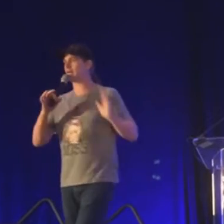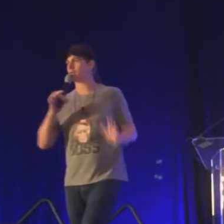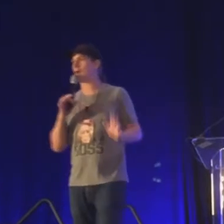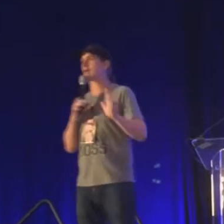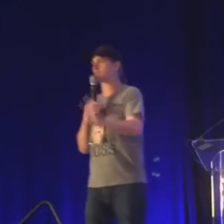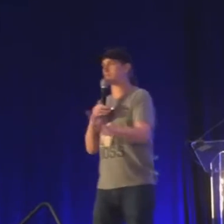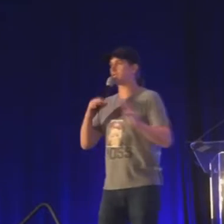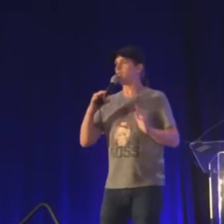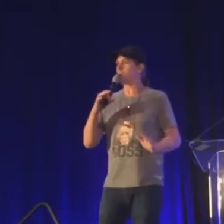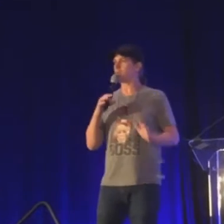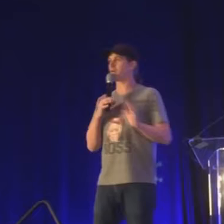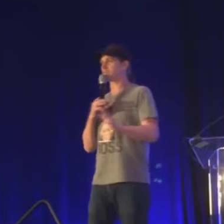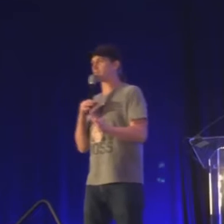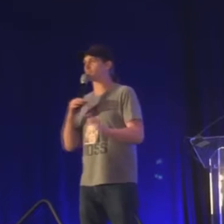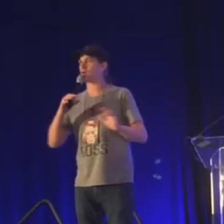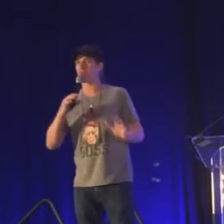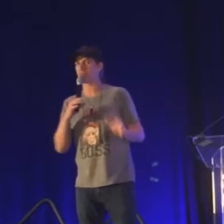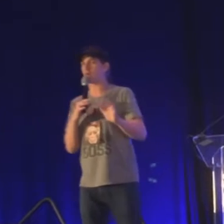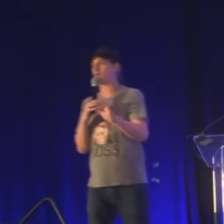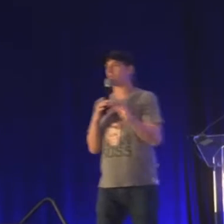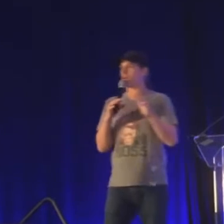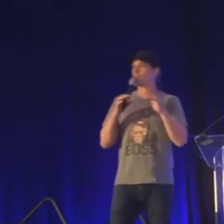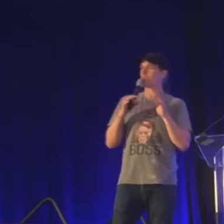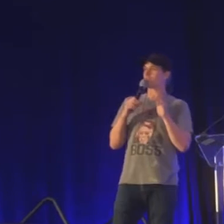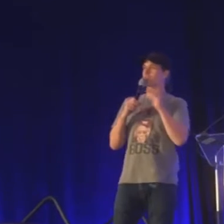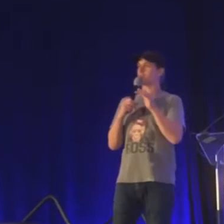a whole lot of interaction because I just felt